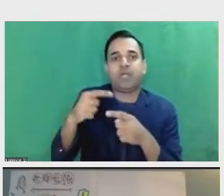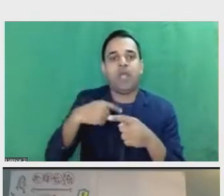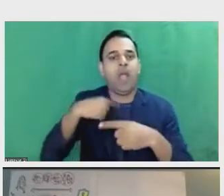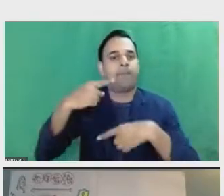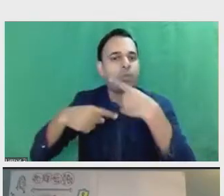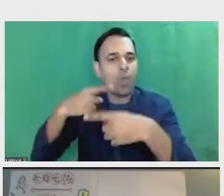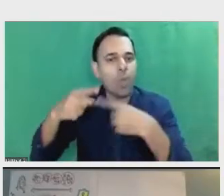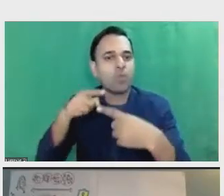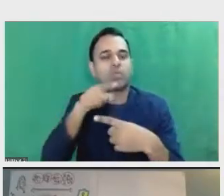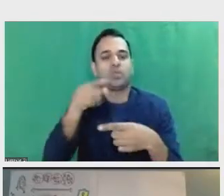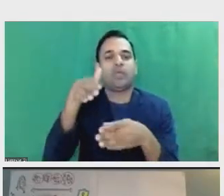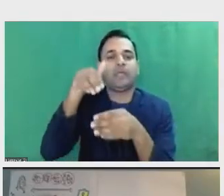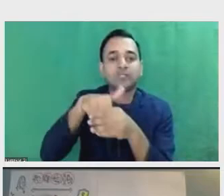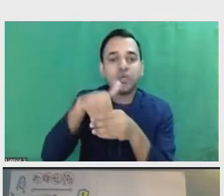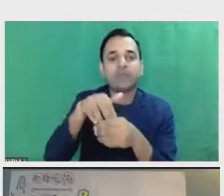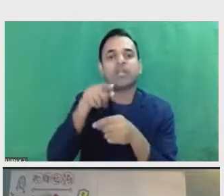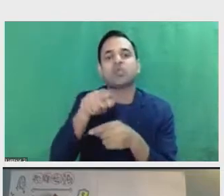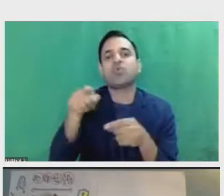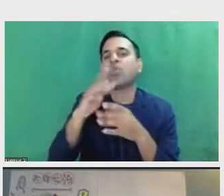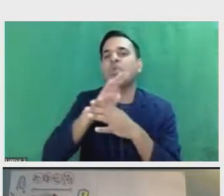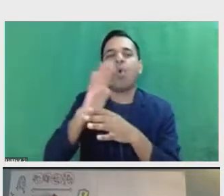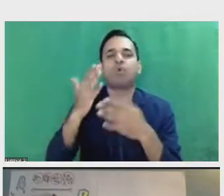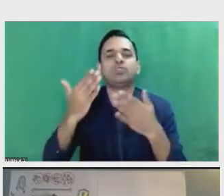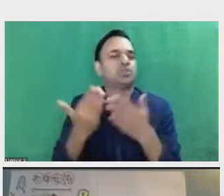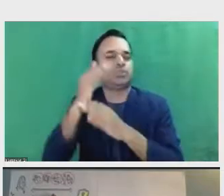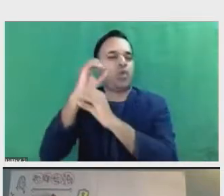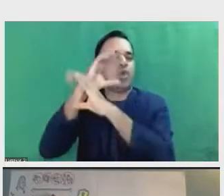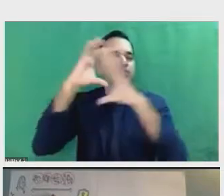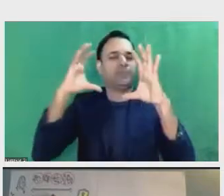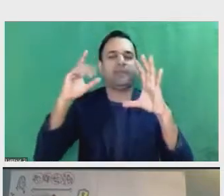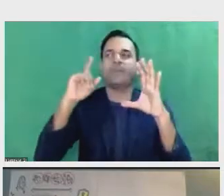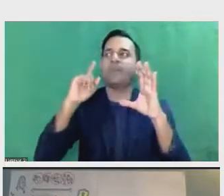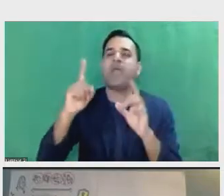naturally there are people discussing that. Thank you very much. Back to you, Maya.